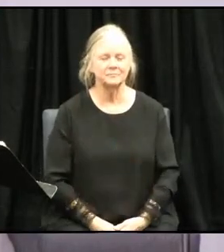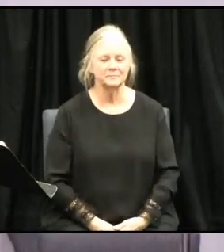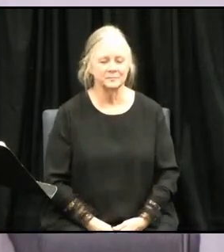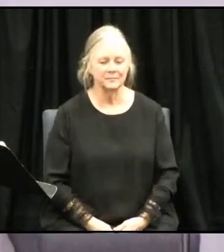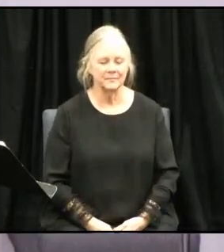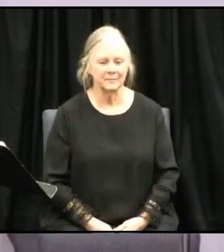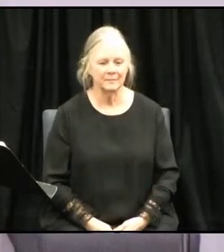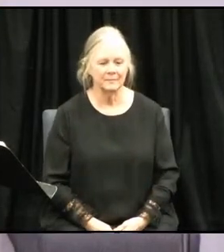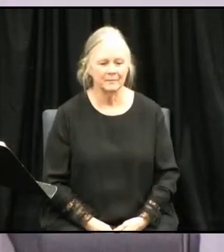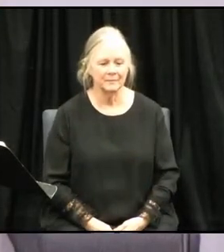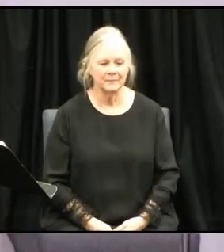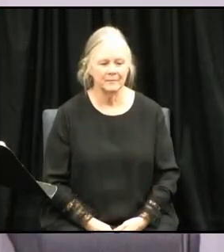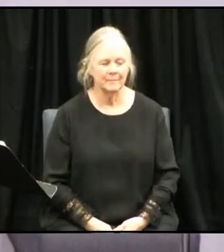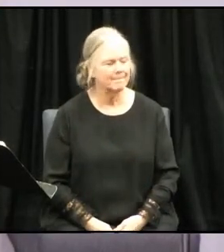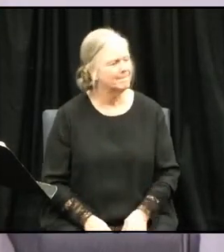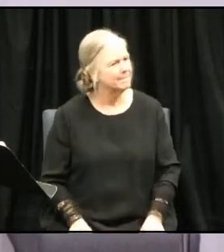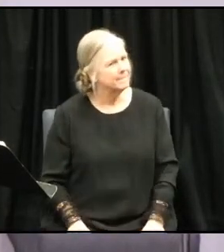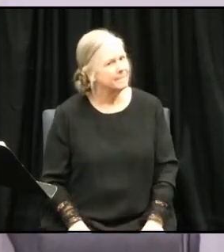But question,